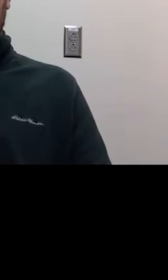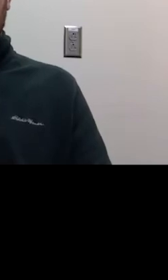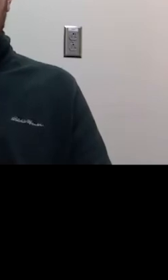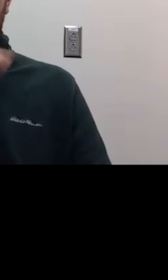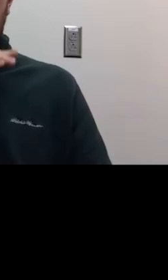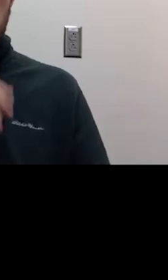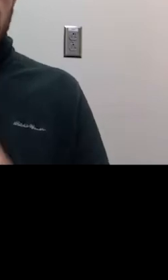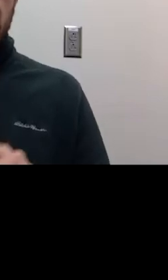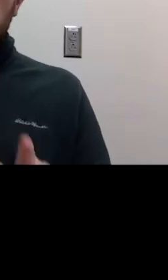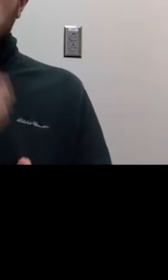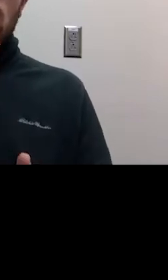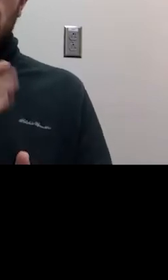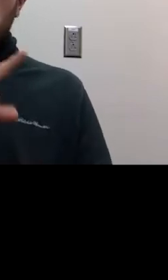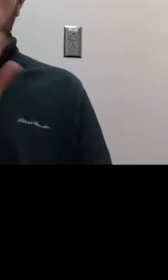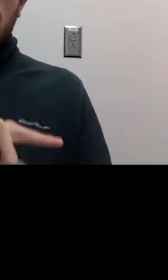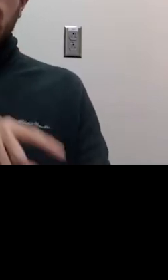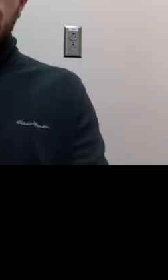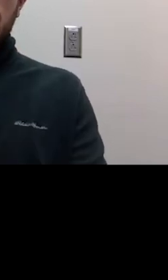This is such a good question, Paul. So